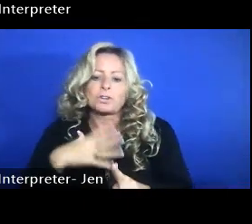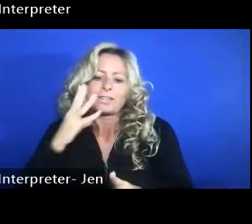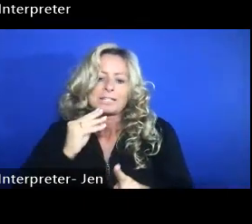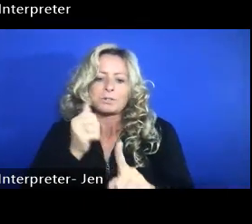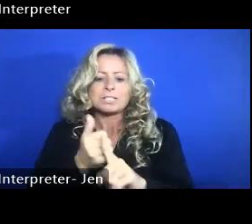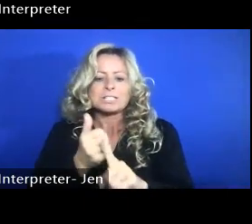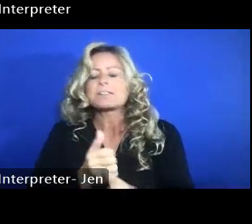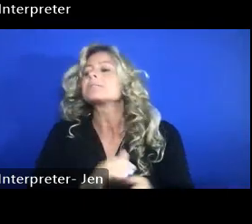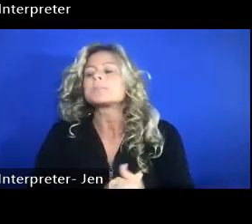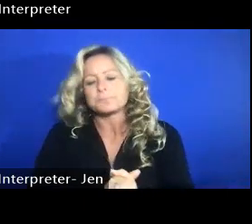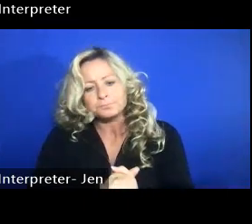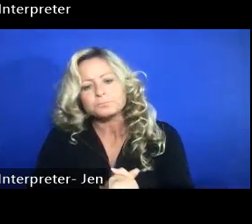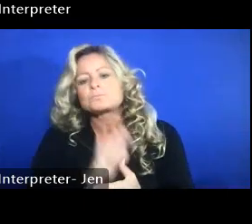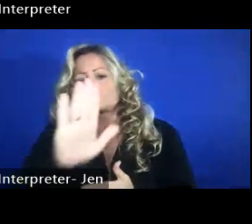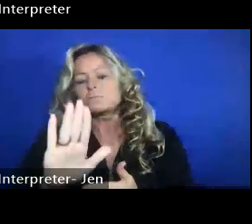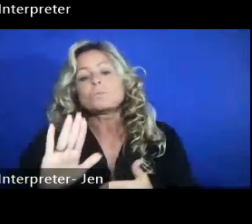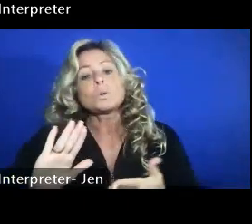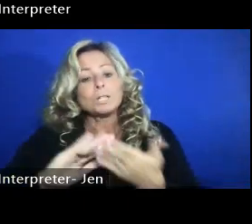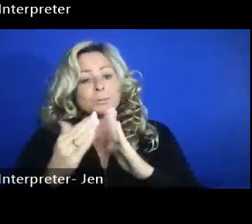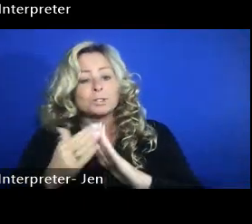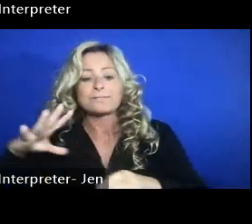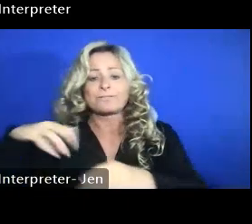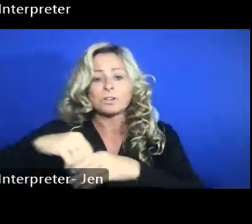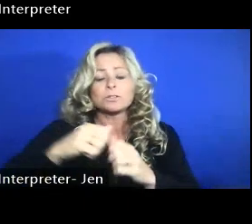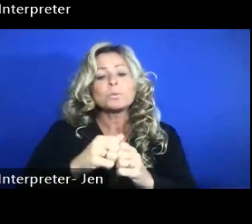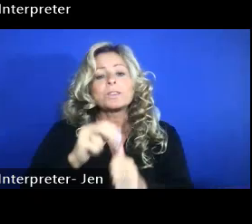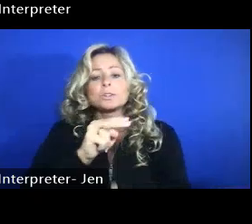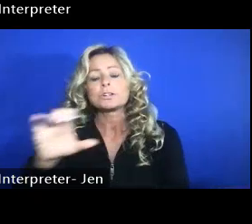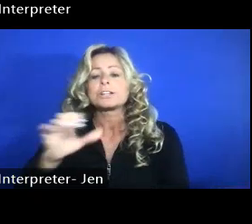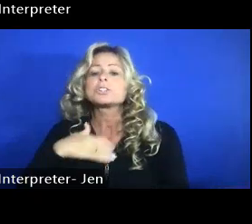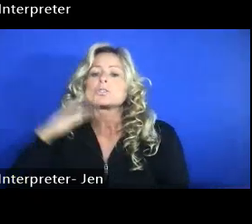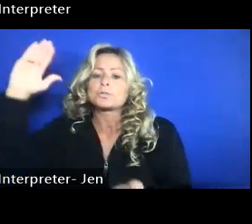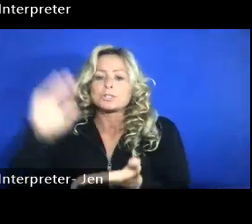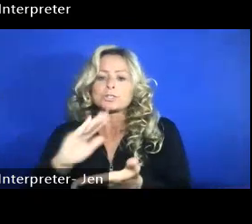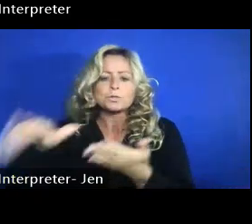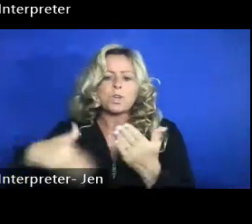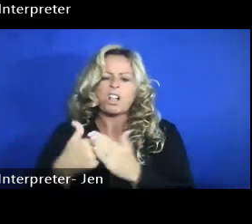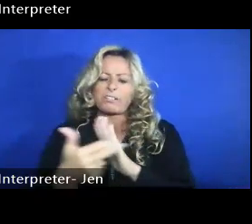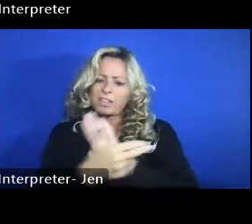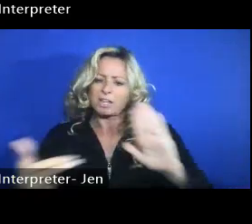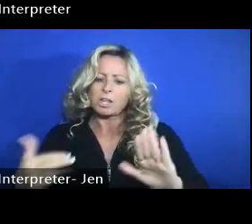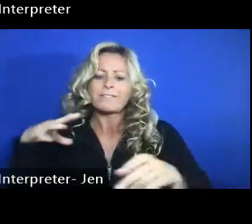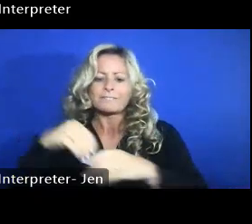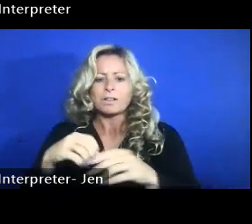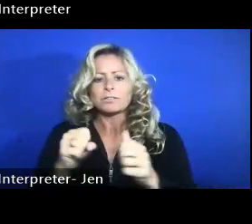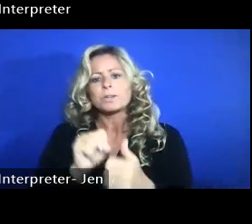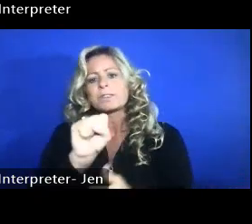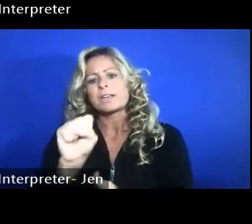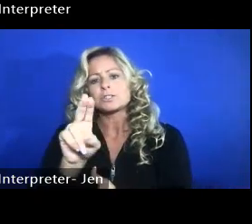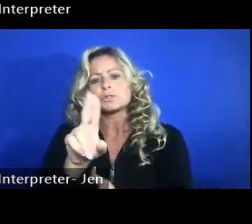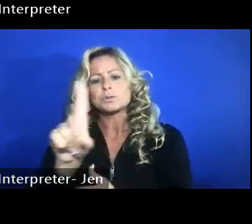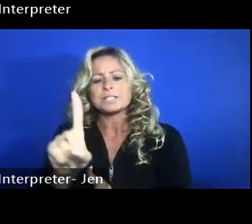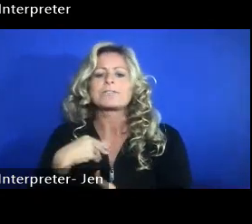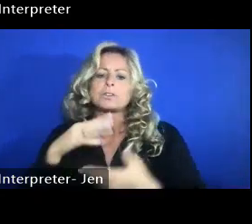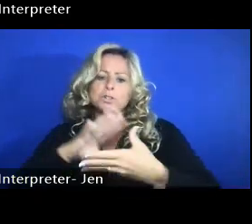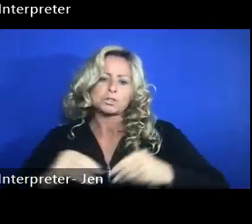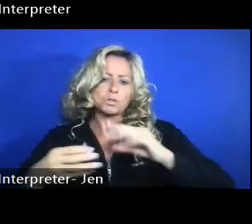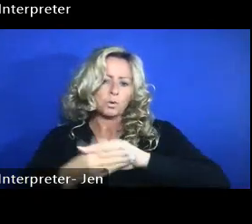with communities across North Carolina to reduce stigma around SUD through education, storytelling, and